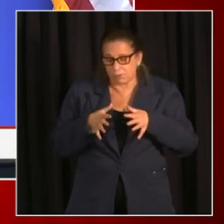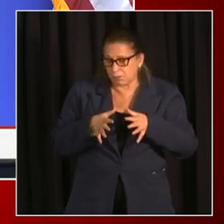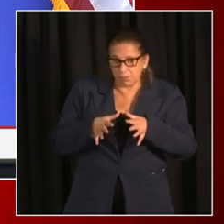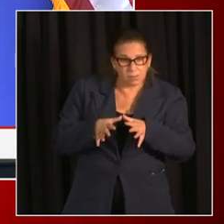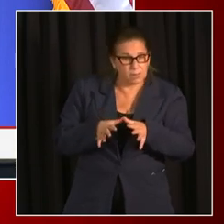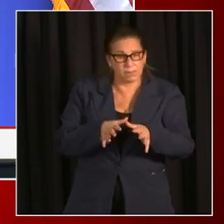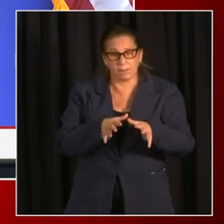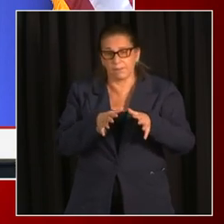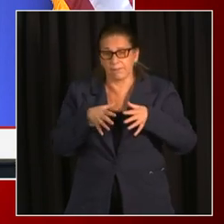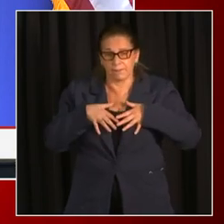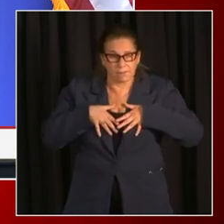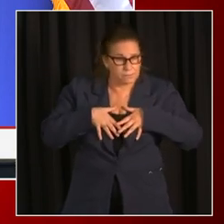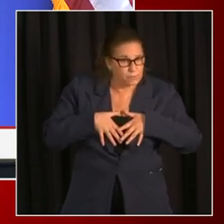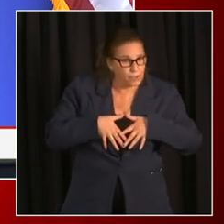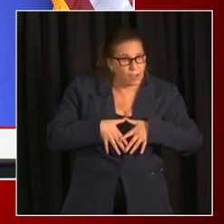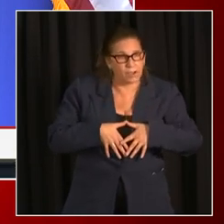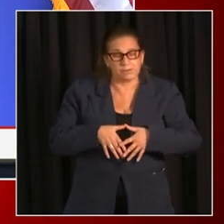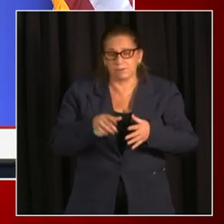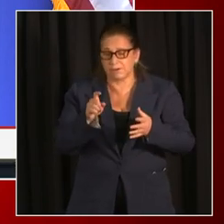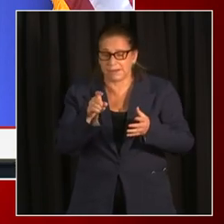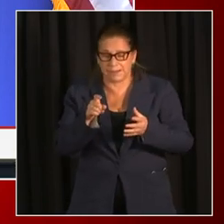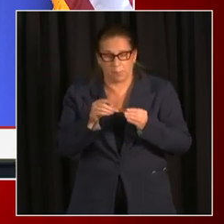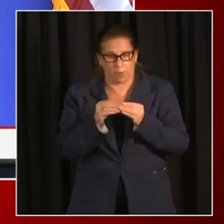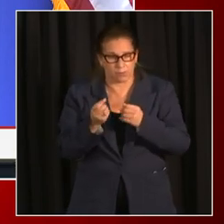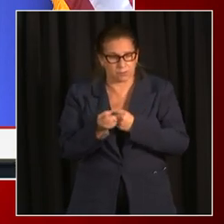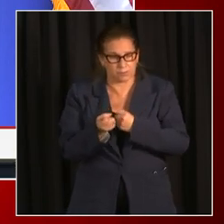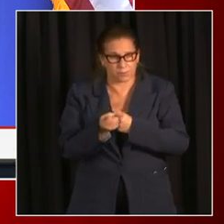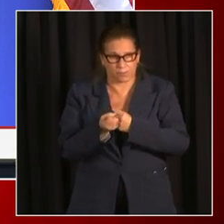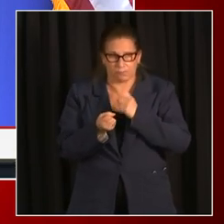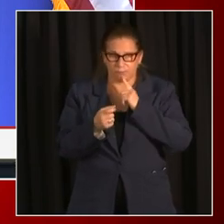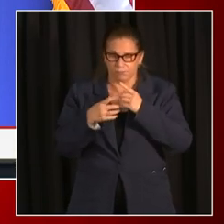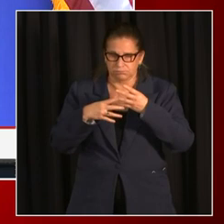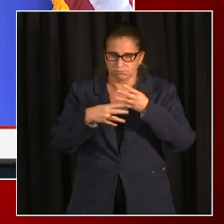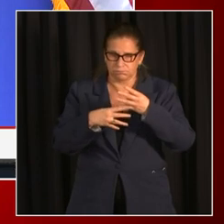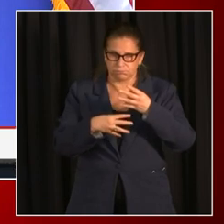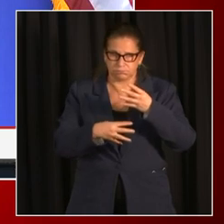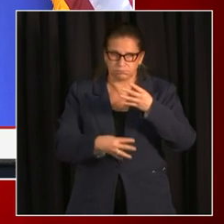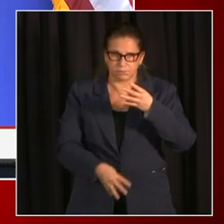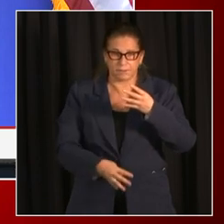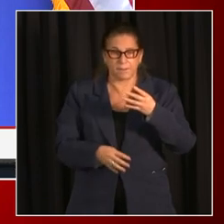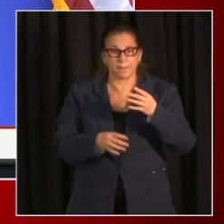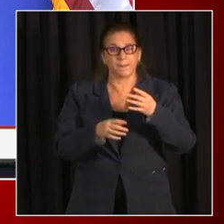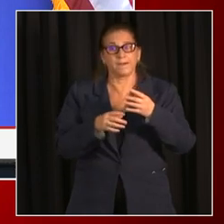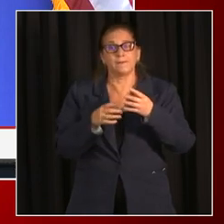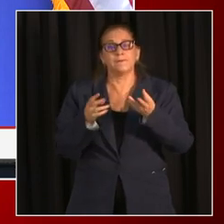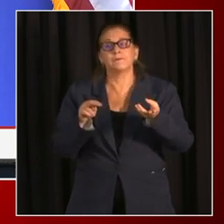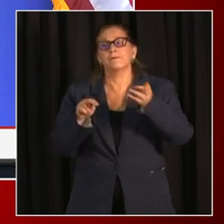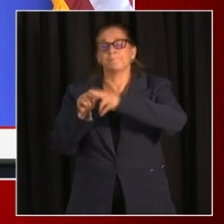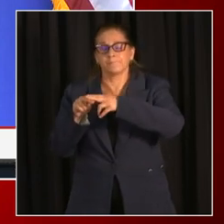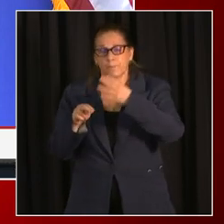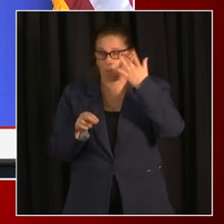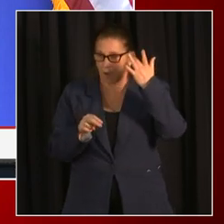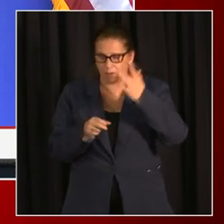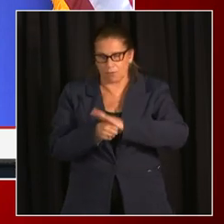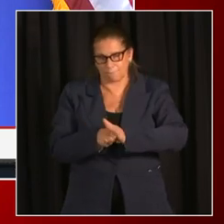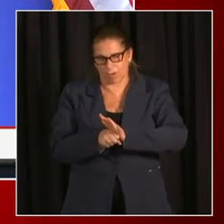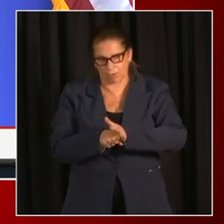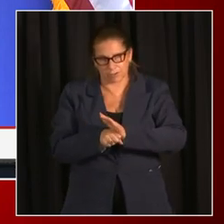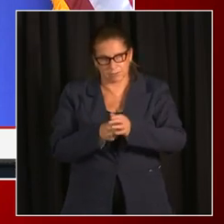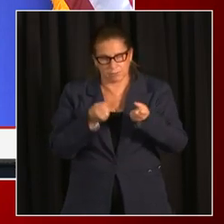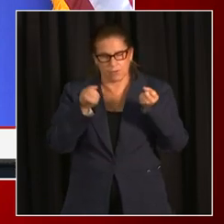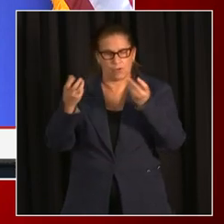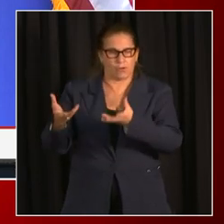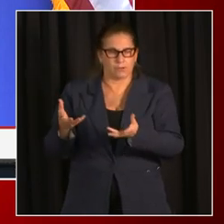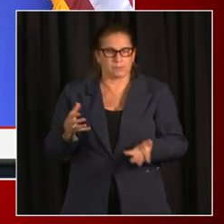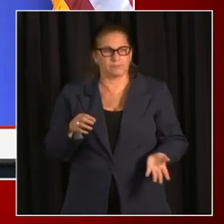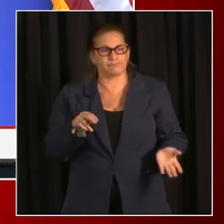their mood, or need more support right now because of COVID. And we are going to be talking a little bit more about the things that we